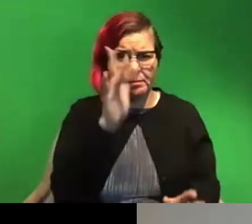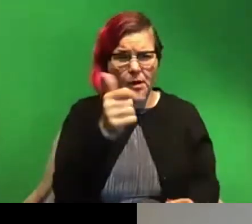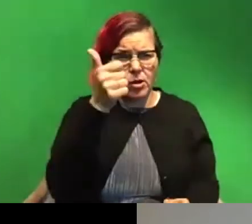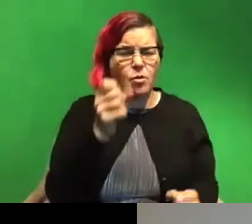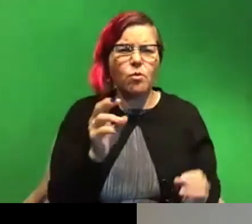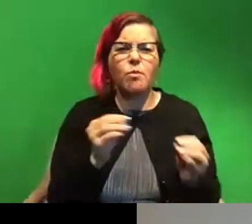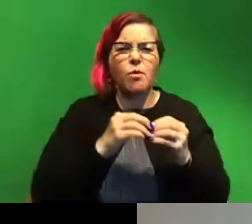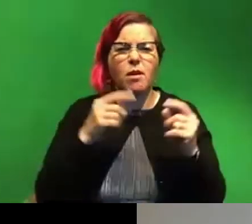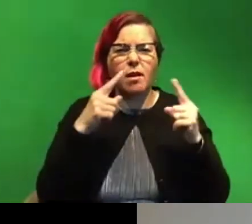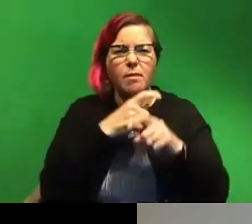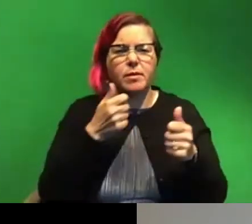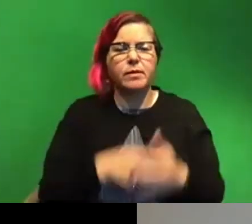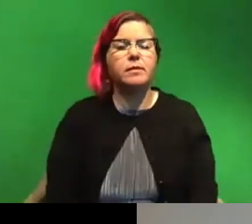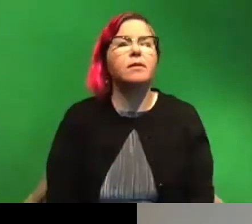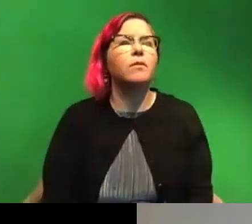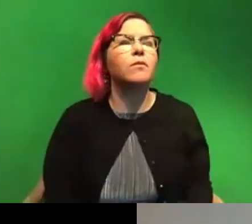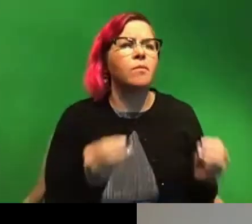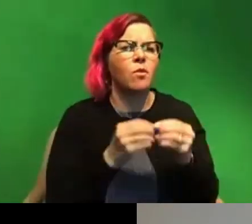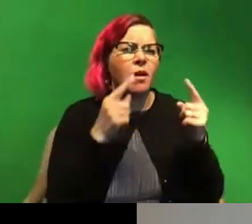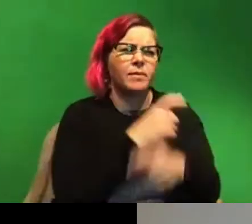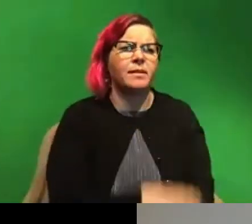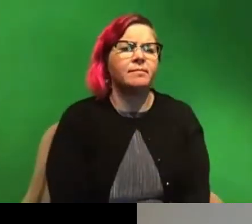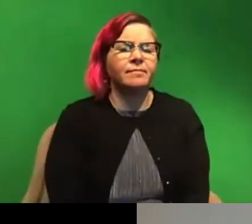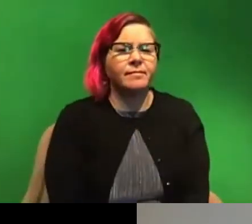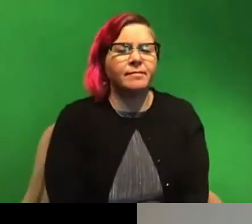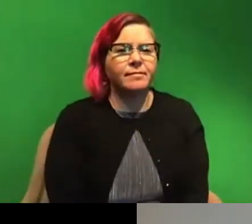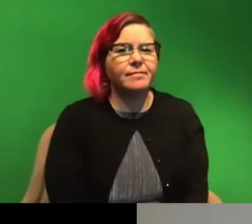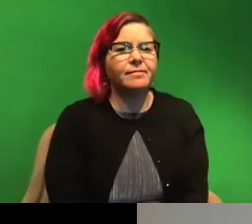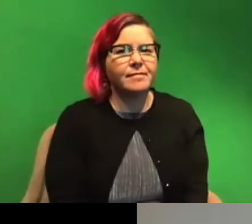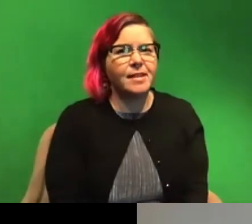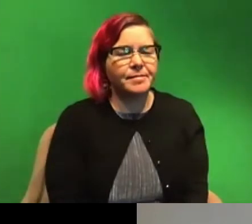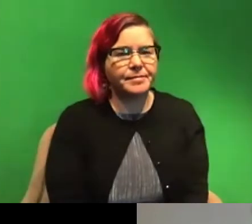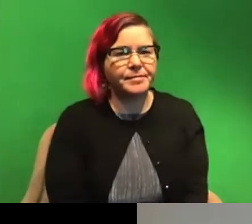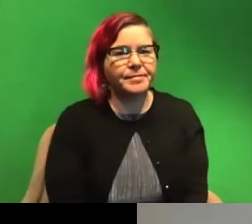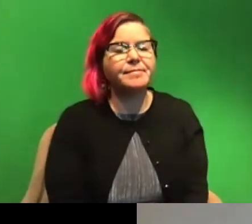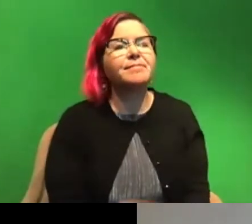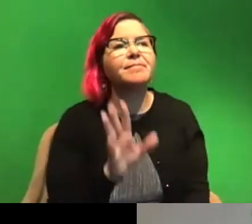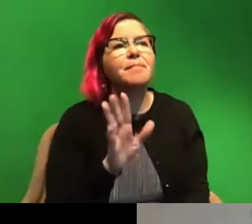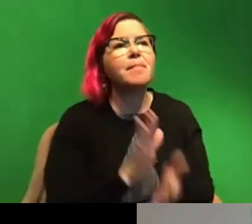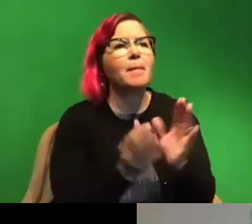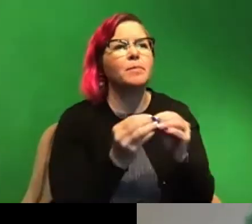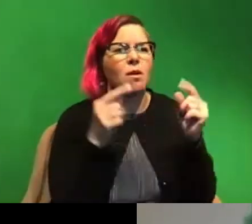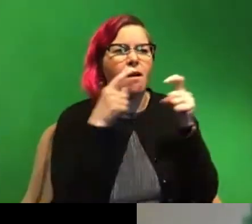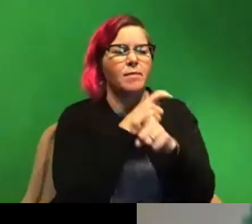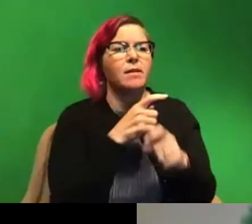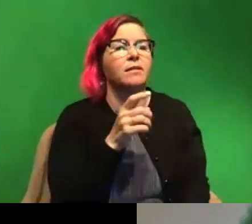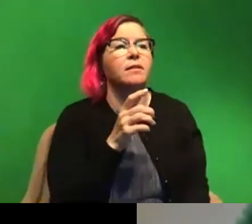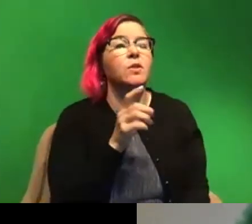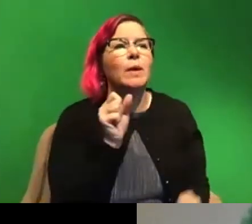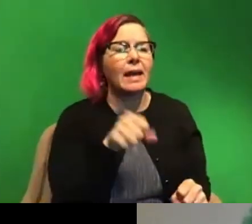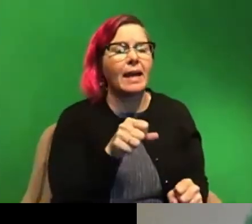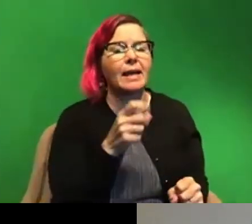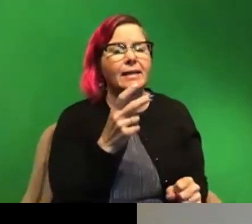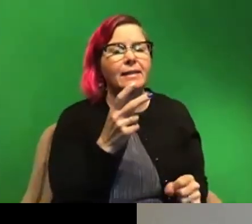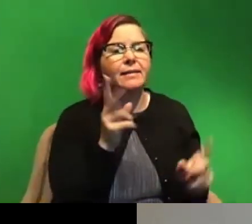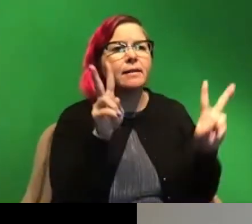complicated? More complicated. More complicated. Sounds good. It becomes more complicated. It is, I mean, you can see it as being smarter